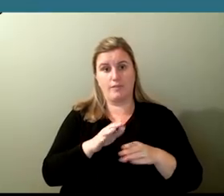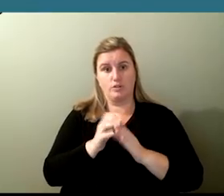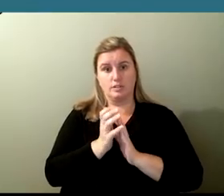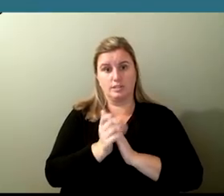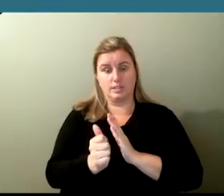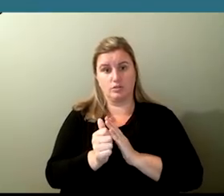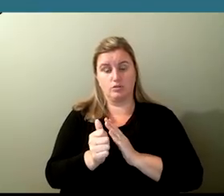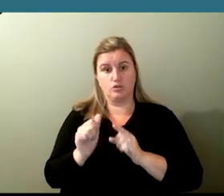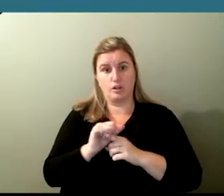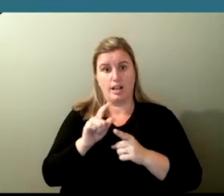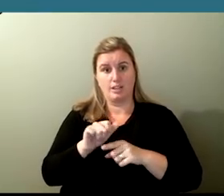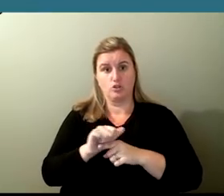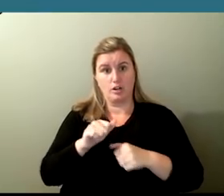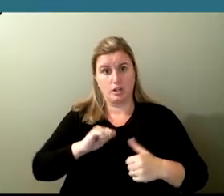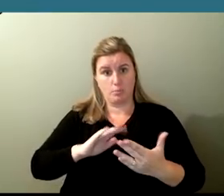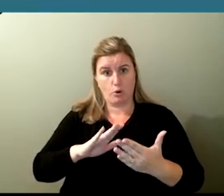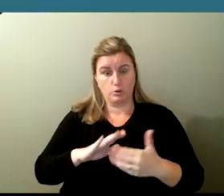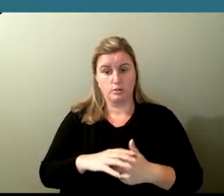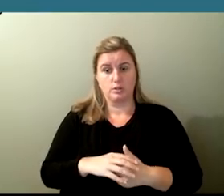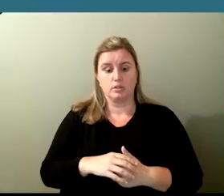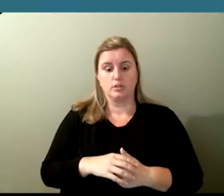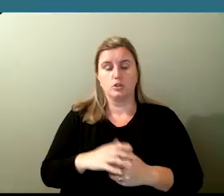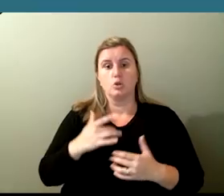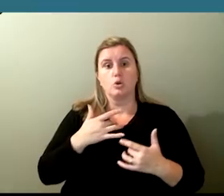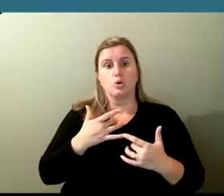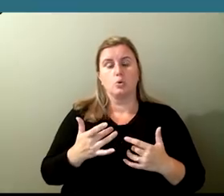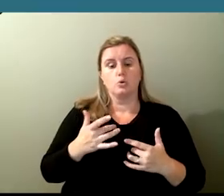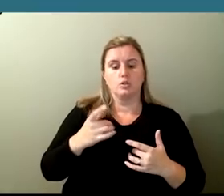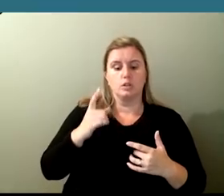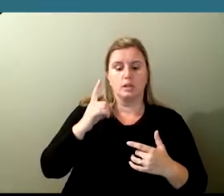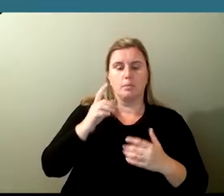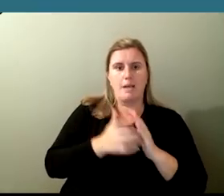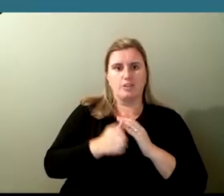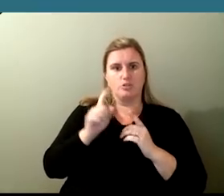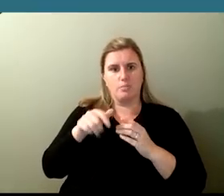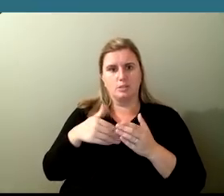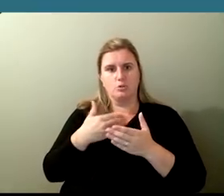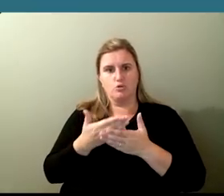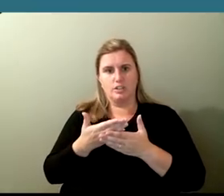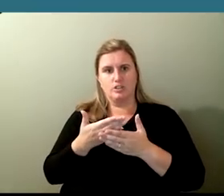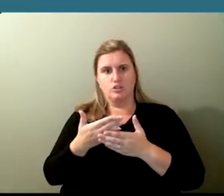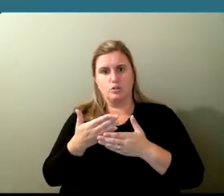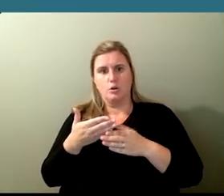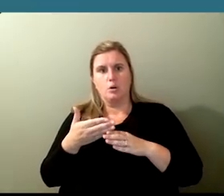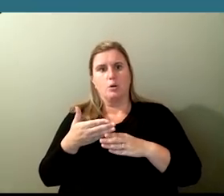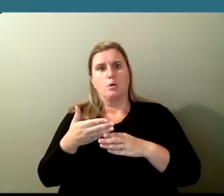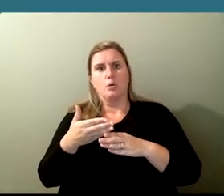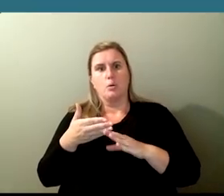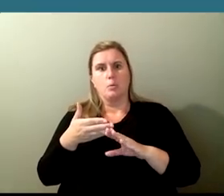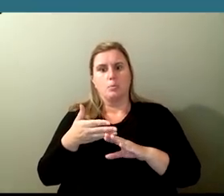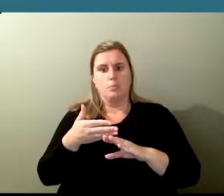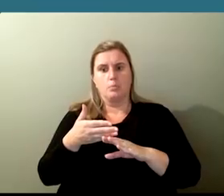approach, is that usually mastery must be reached prior